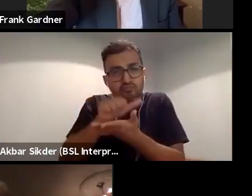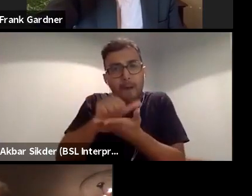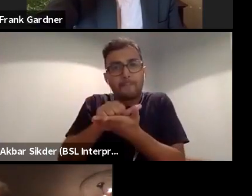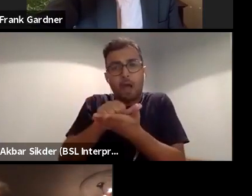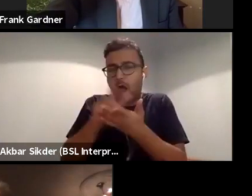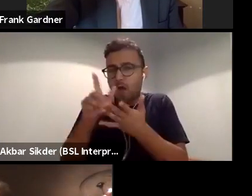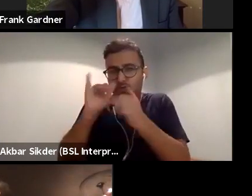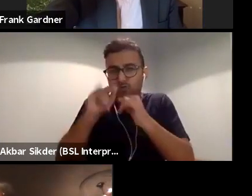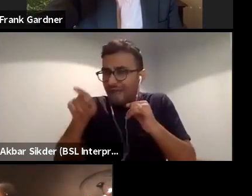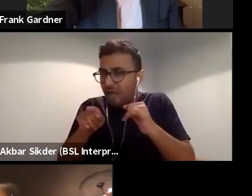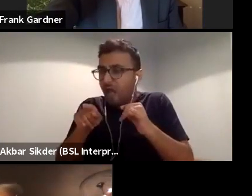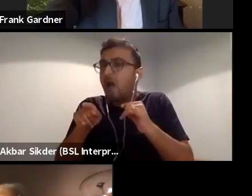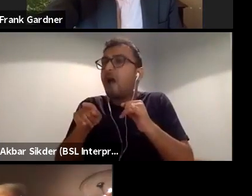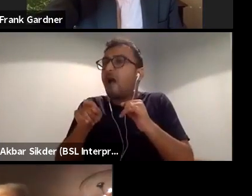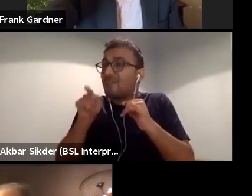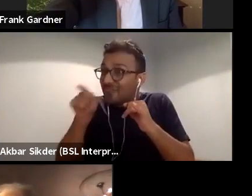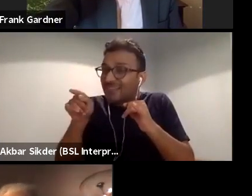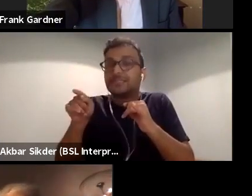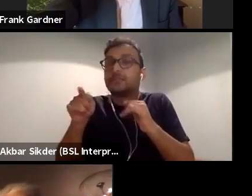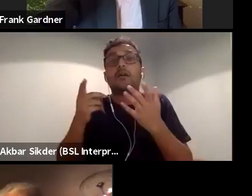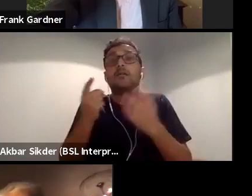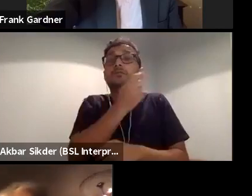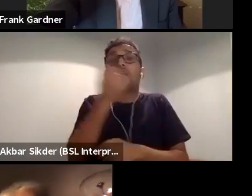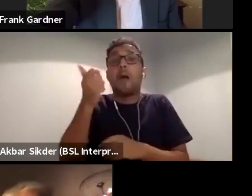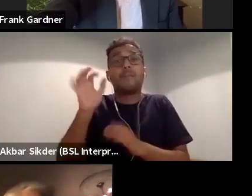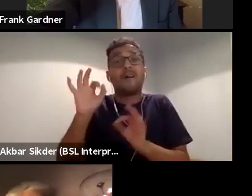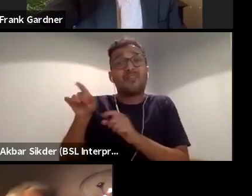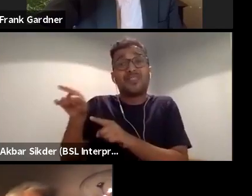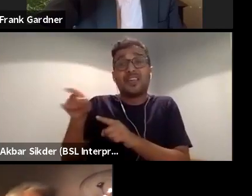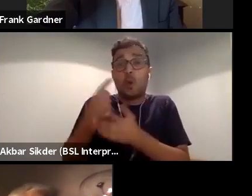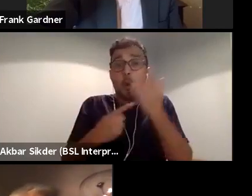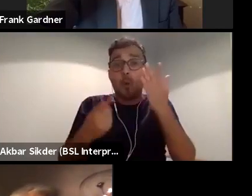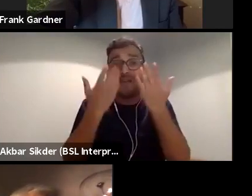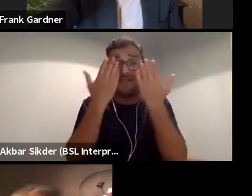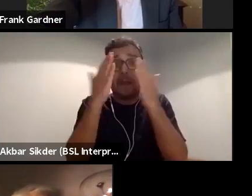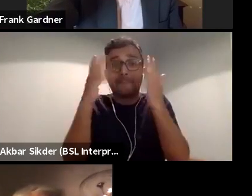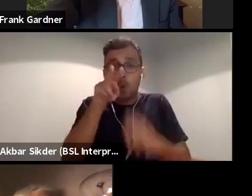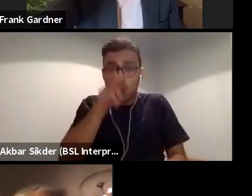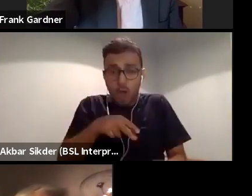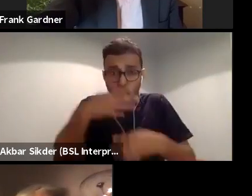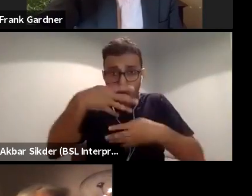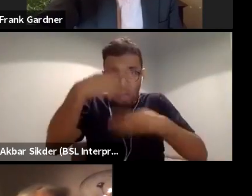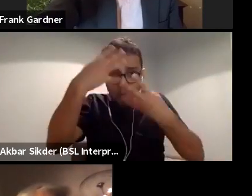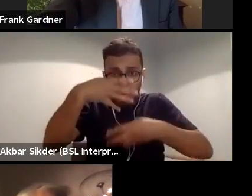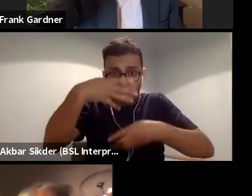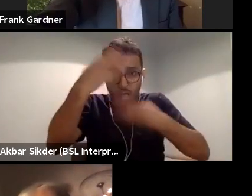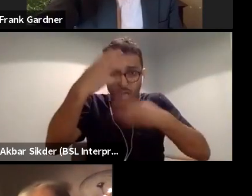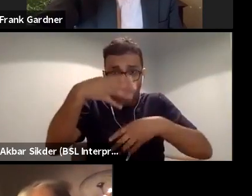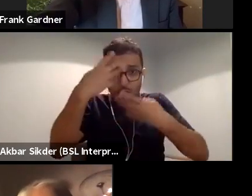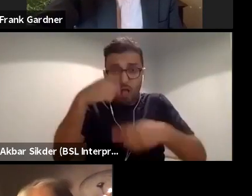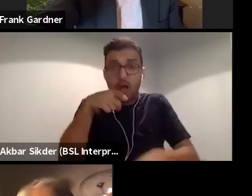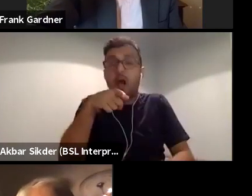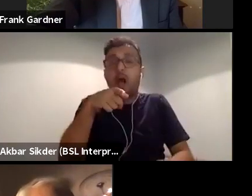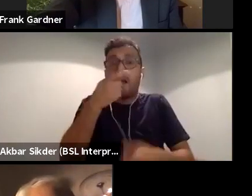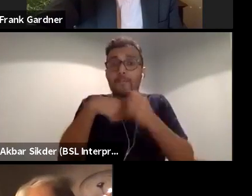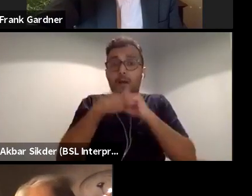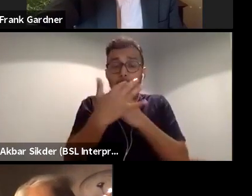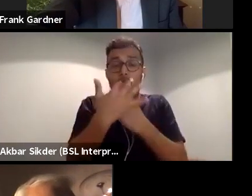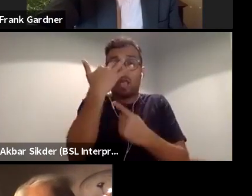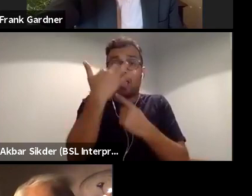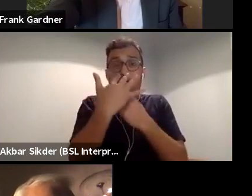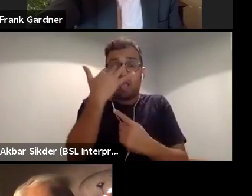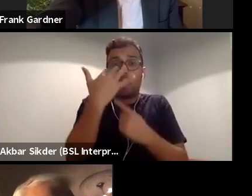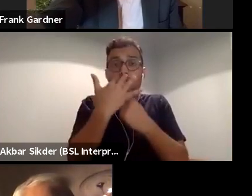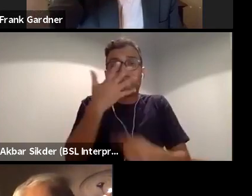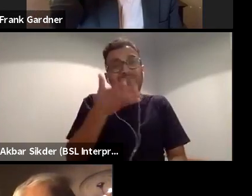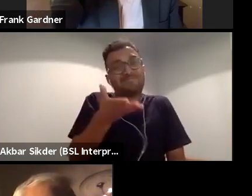fantastic and piece of research, but I'd add also that really I think our focus too should be